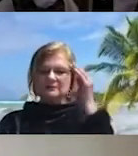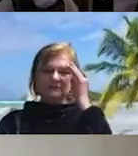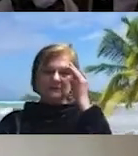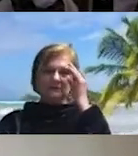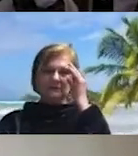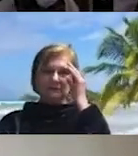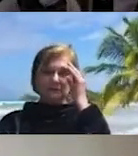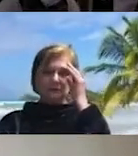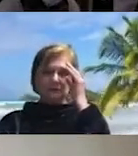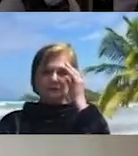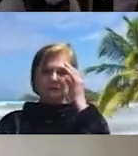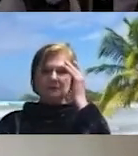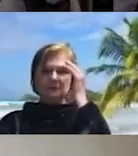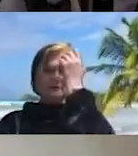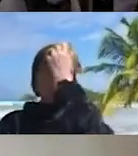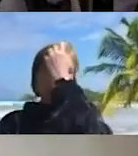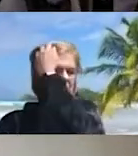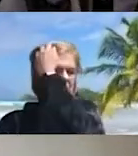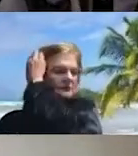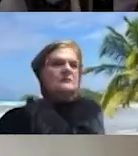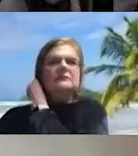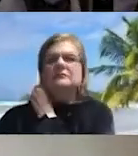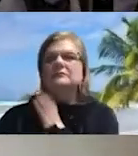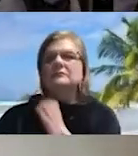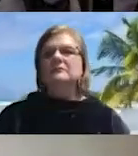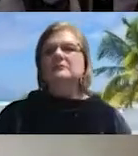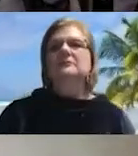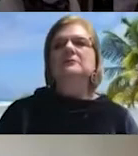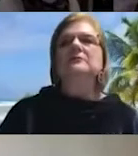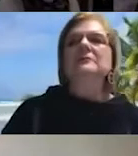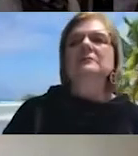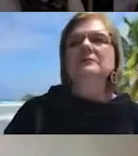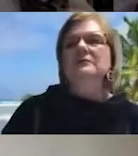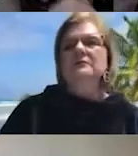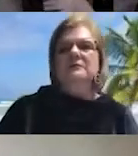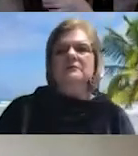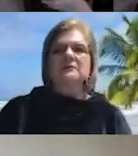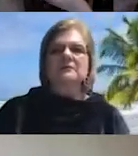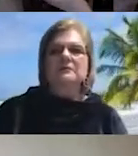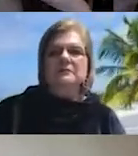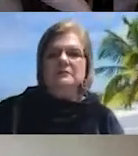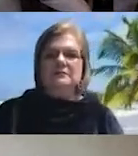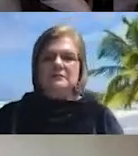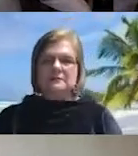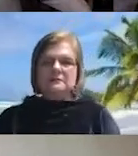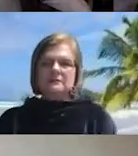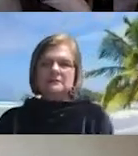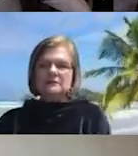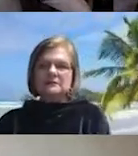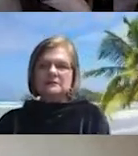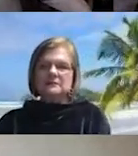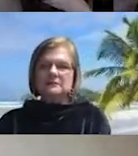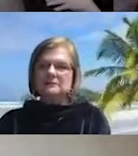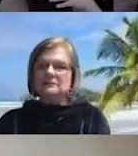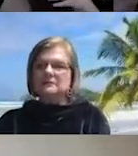colleagues as well to reposition or position self-care as worthy of our attention. Our presentations today